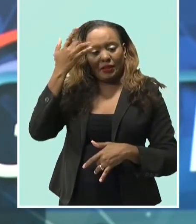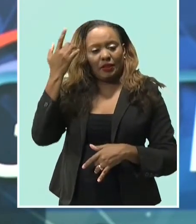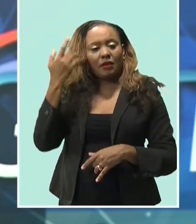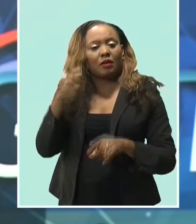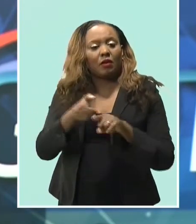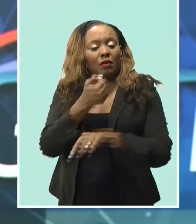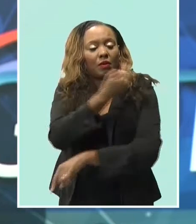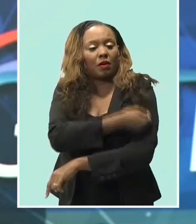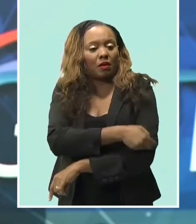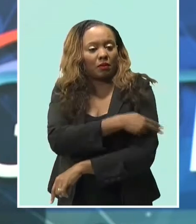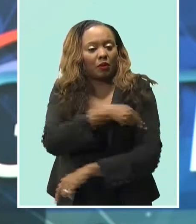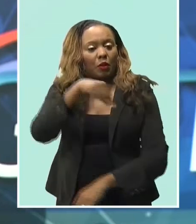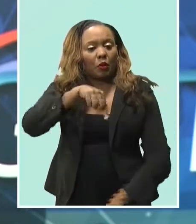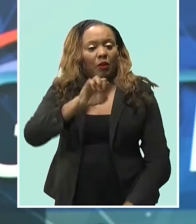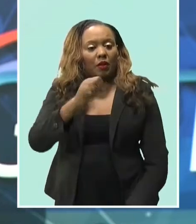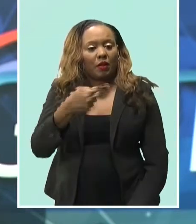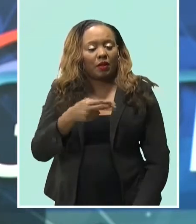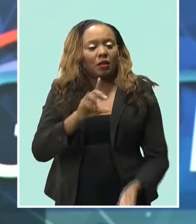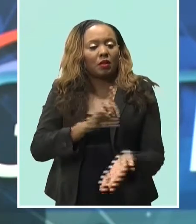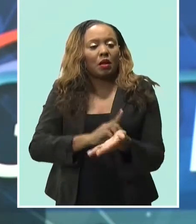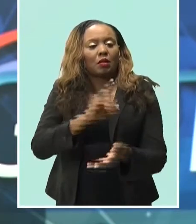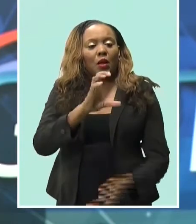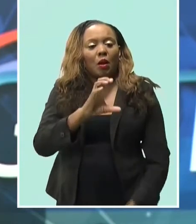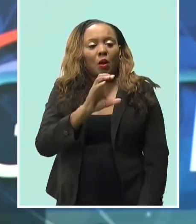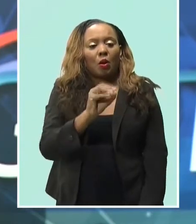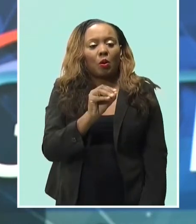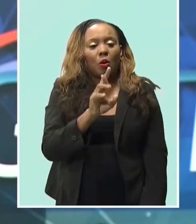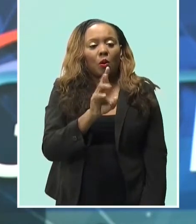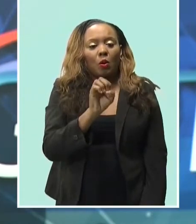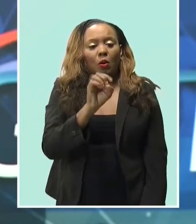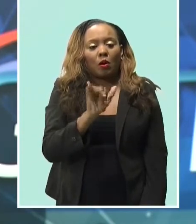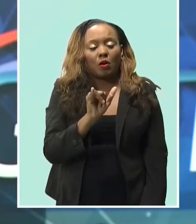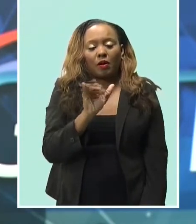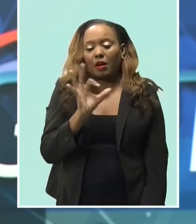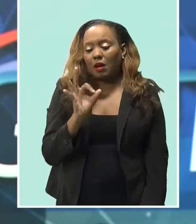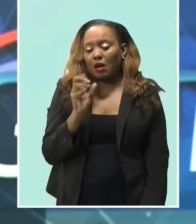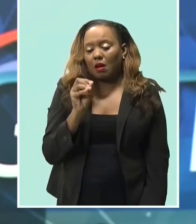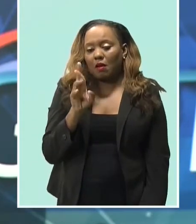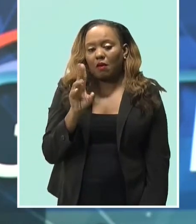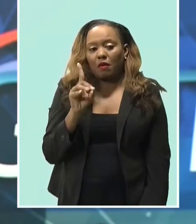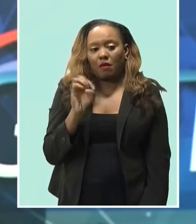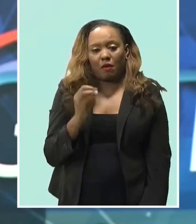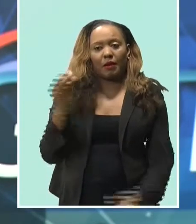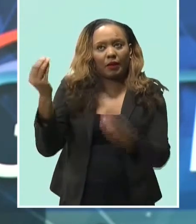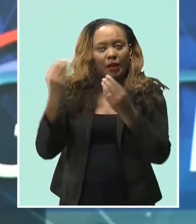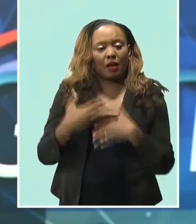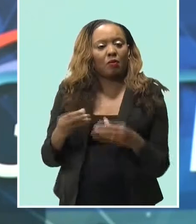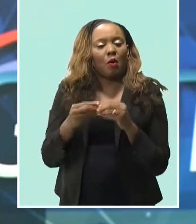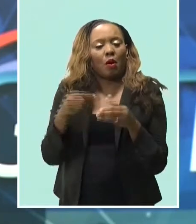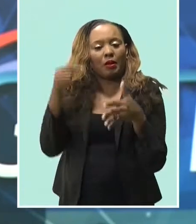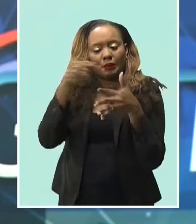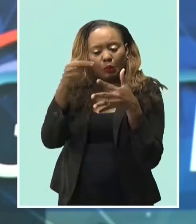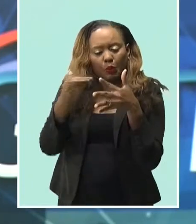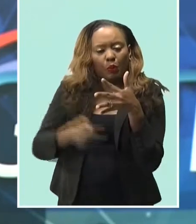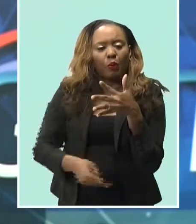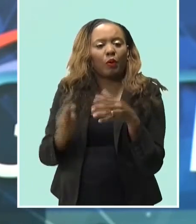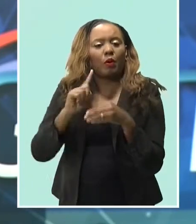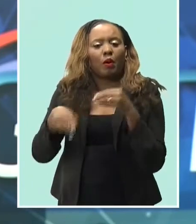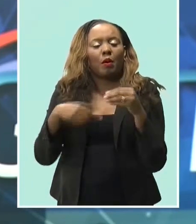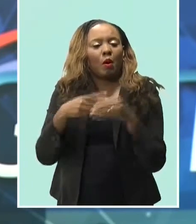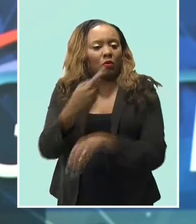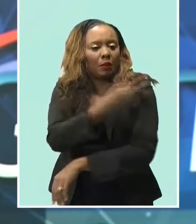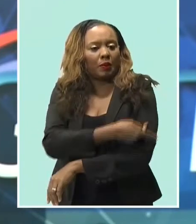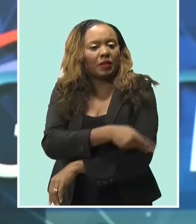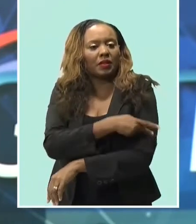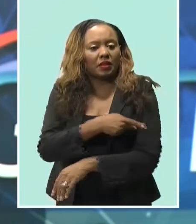Elizabeth Hospital, Dr. Corey Ford, who is going to give us now some more detailed about some of the patients